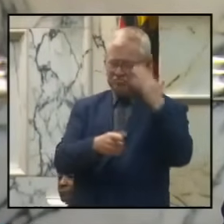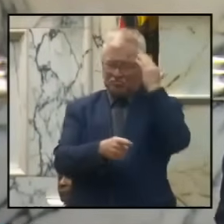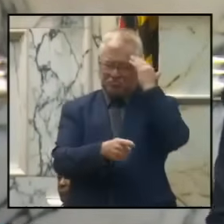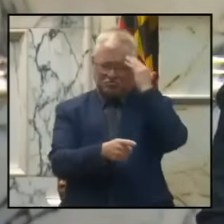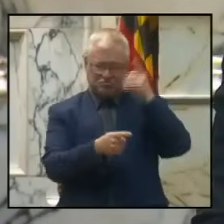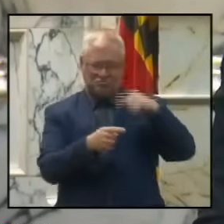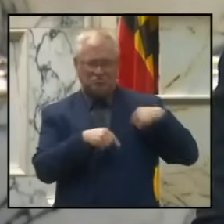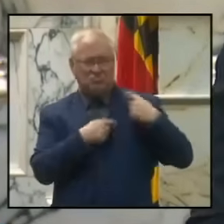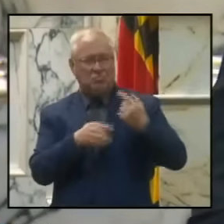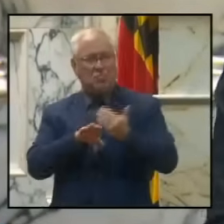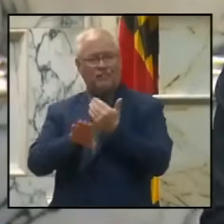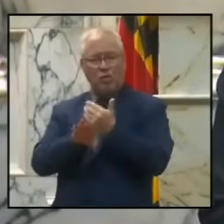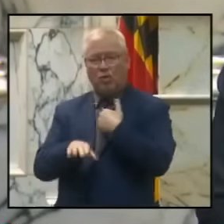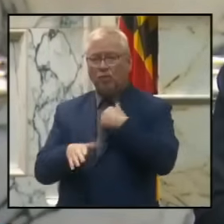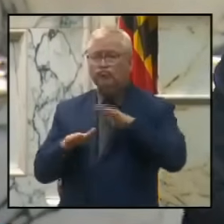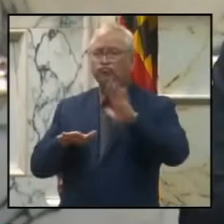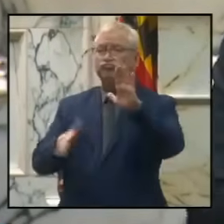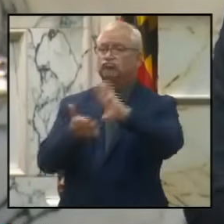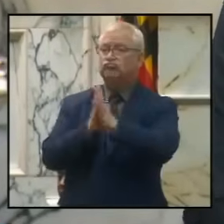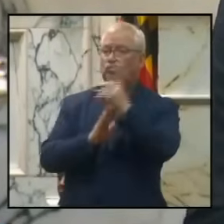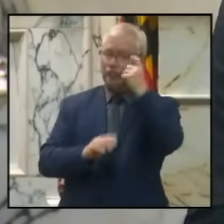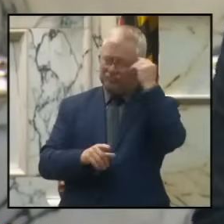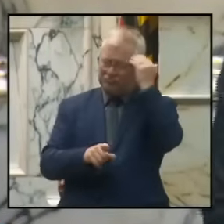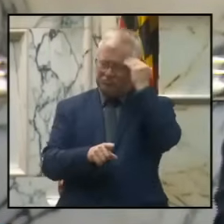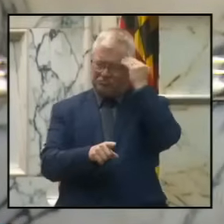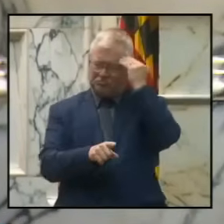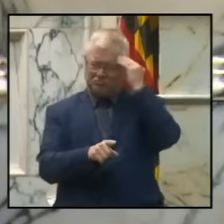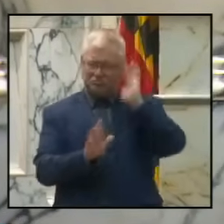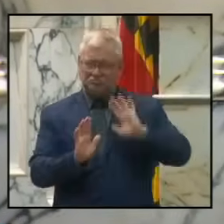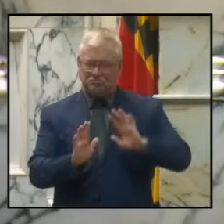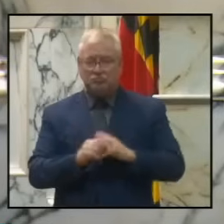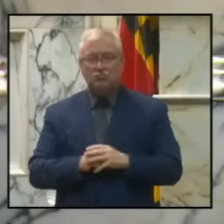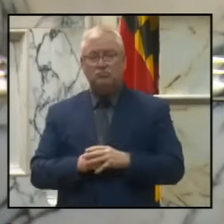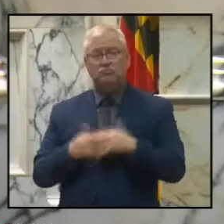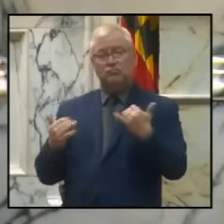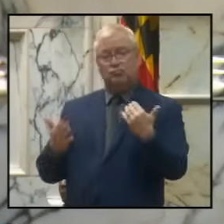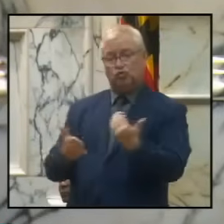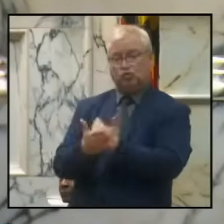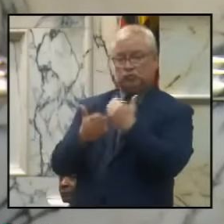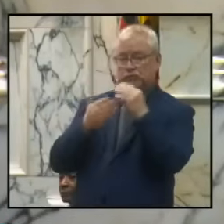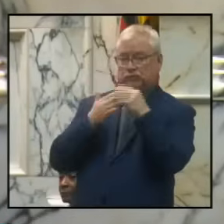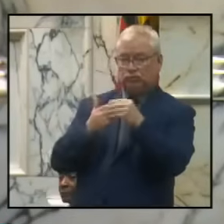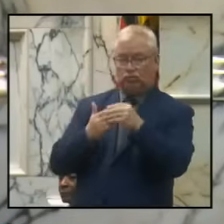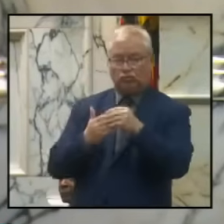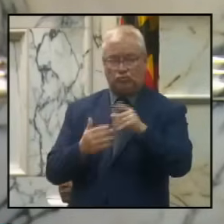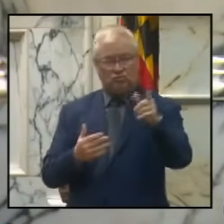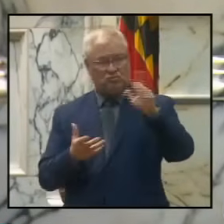And I've warned about the storm and the danger that this new leadership in Washington might pose to our economy.